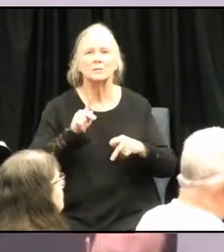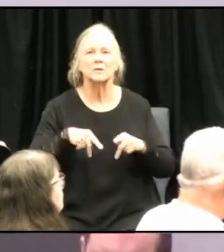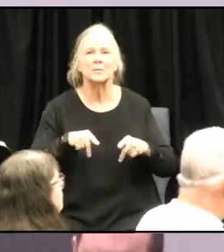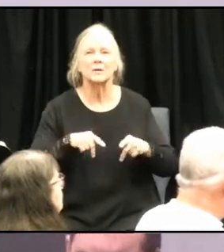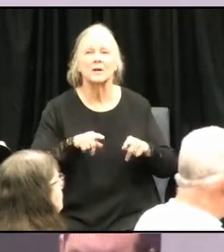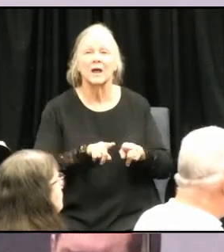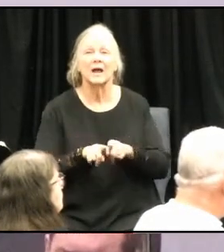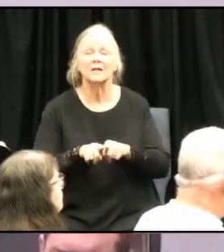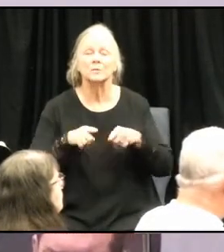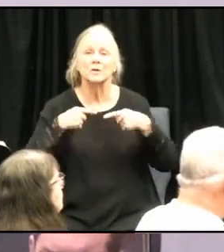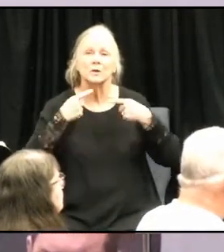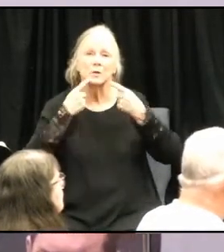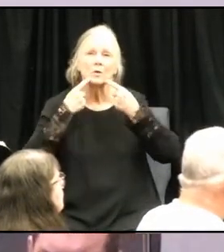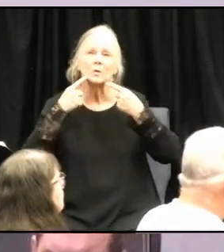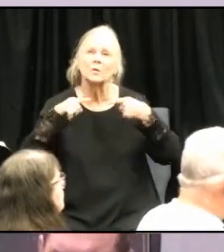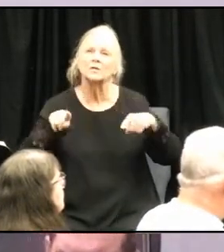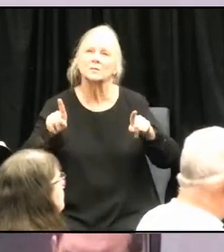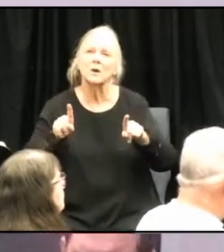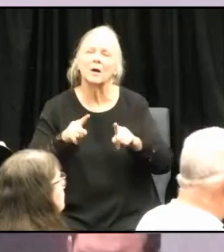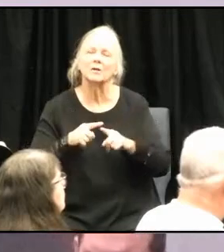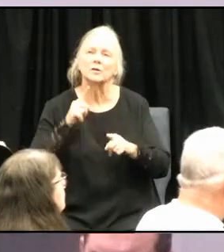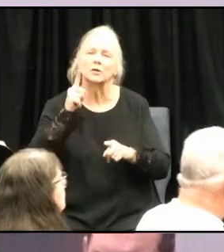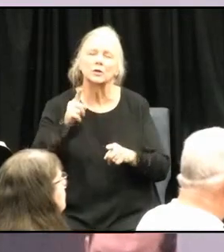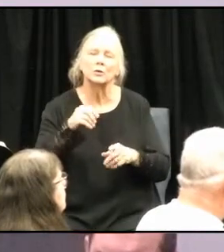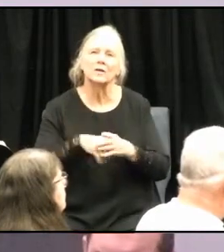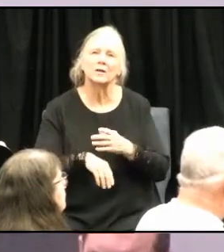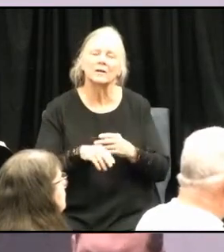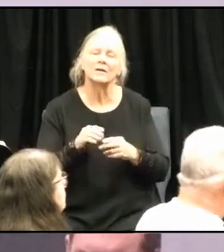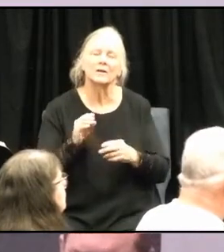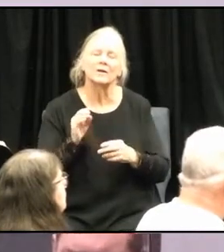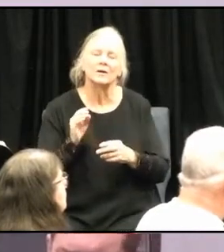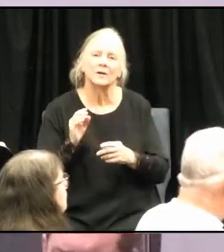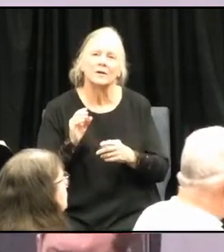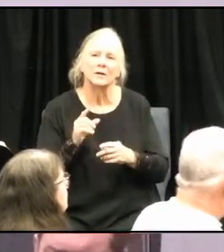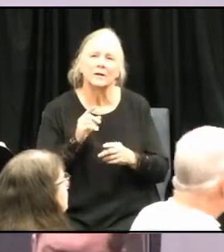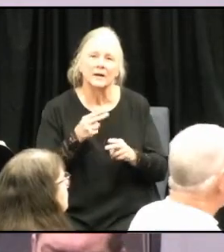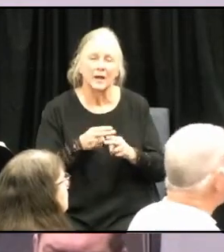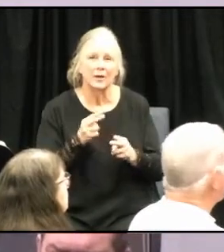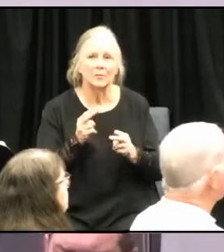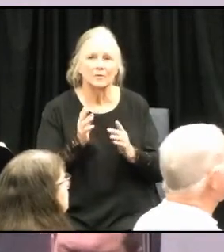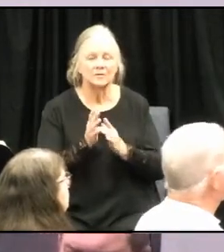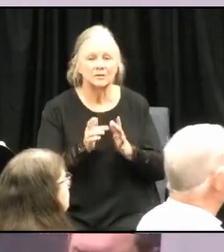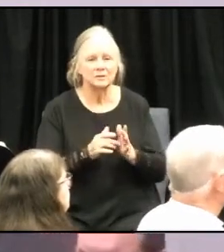we respond to you and your word. In the name of Jesus Christ, we pray. Amen.